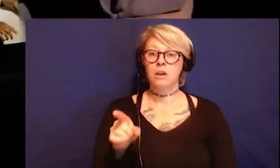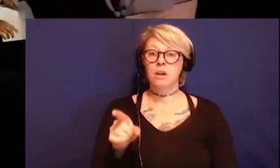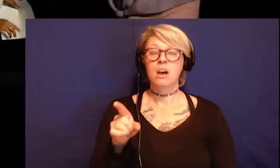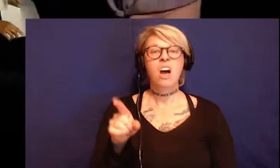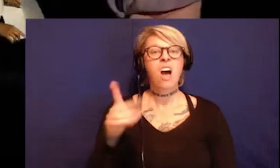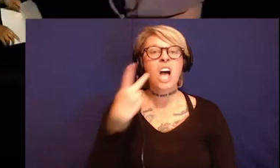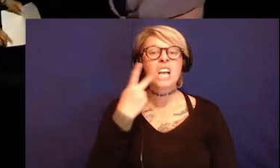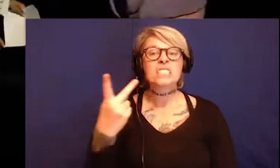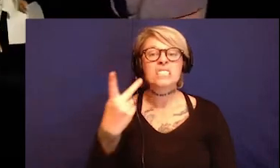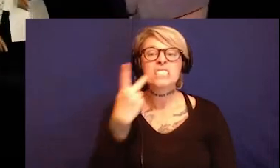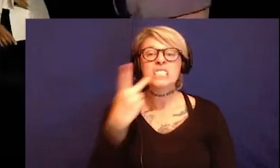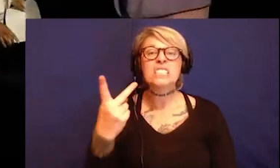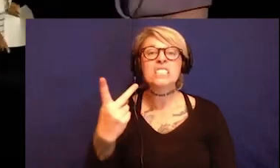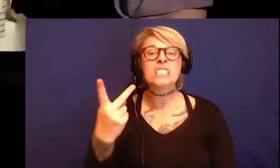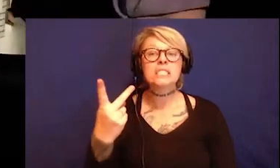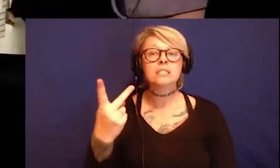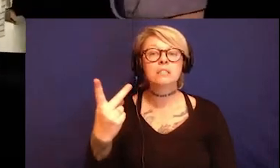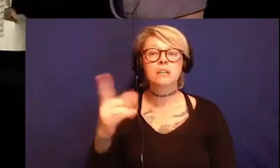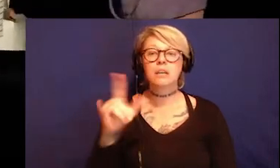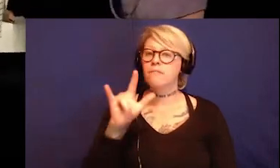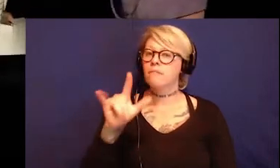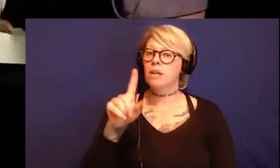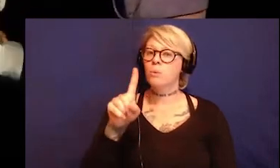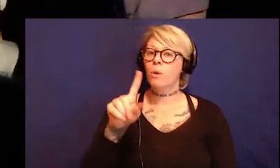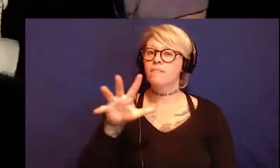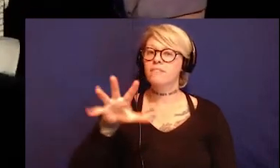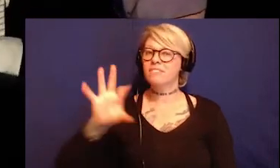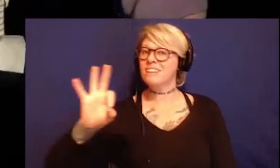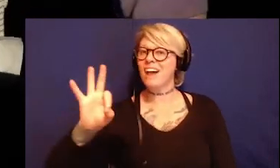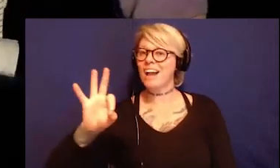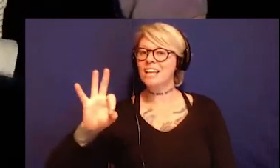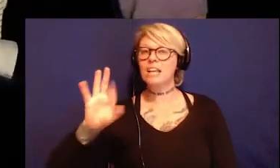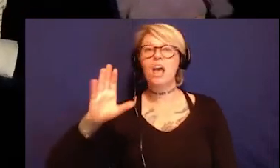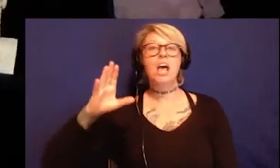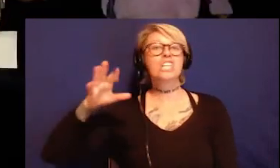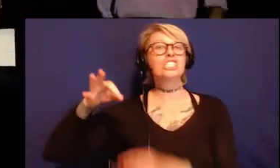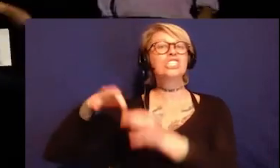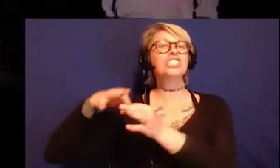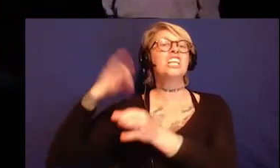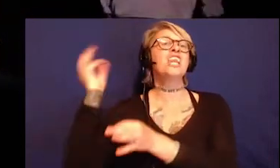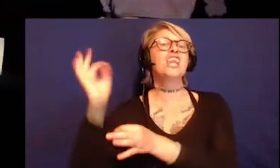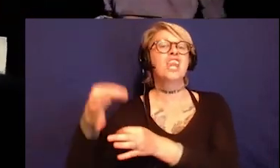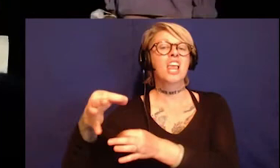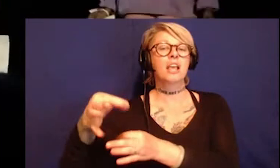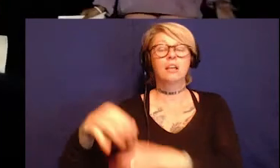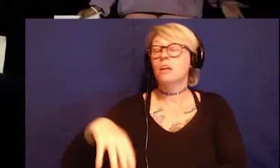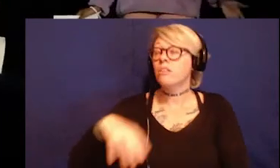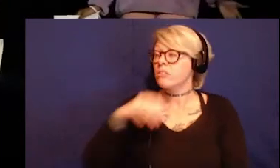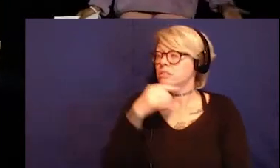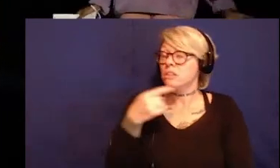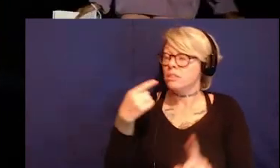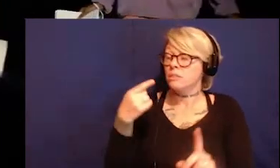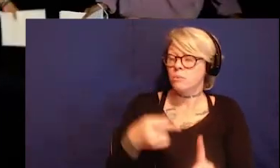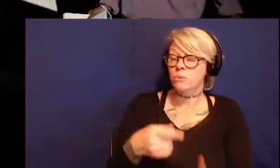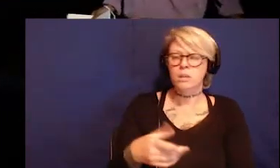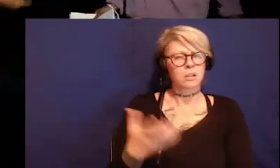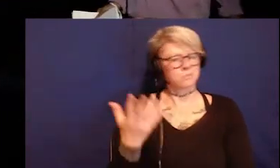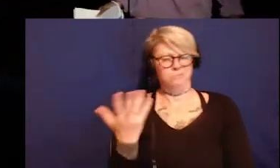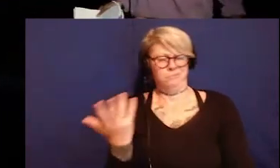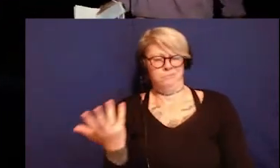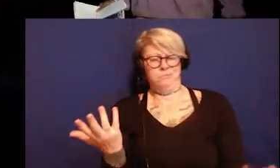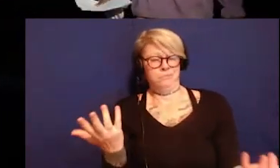Look! See? Flight 159 is delayed. That's not the point. How is it not the